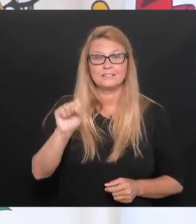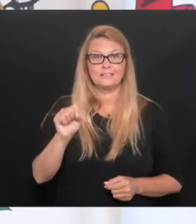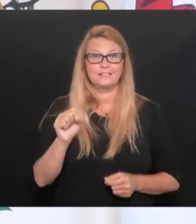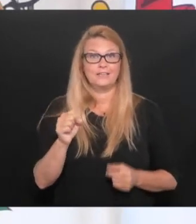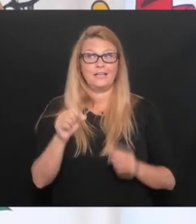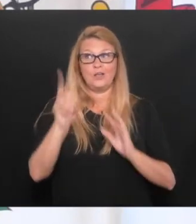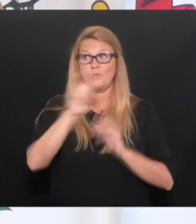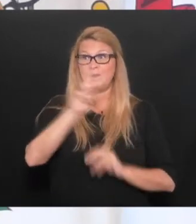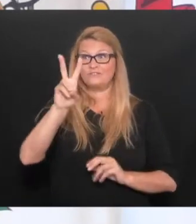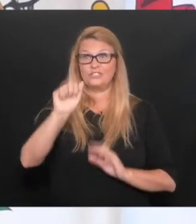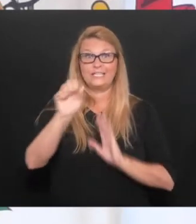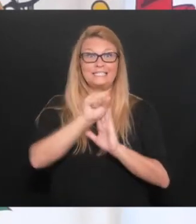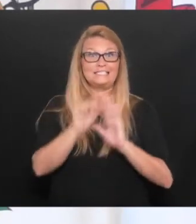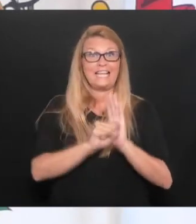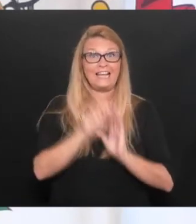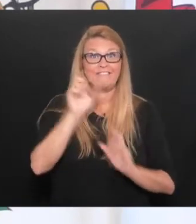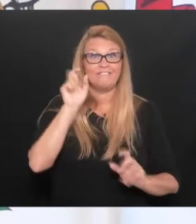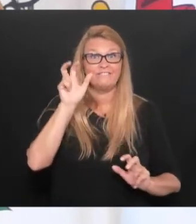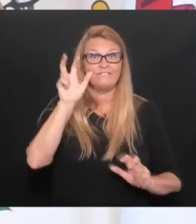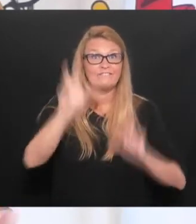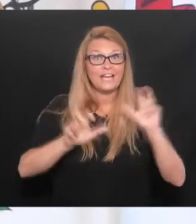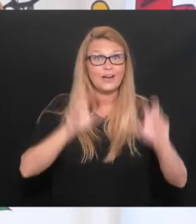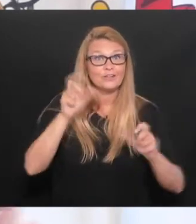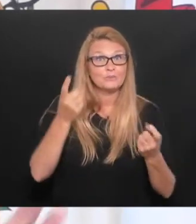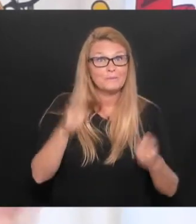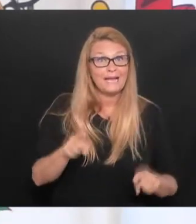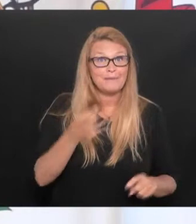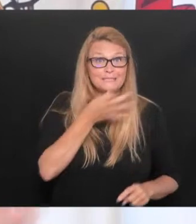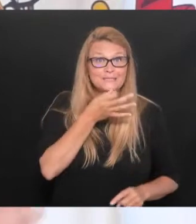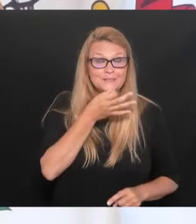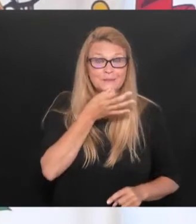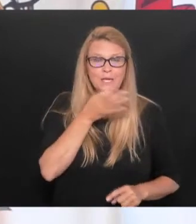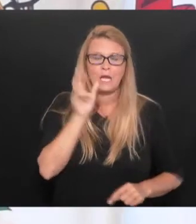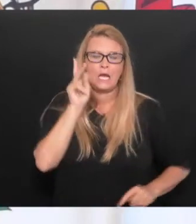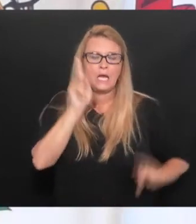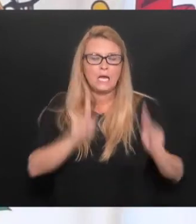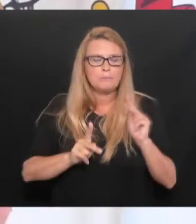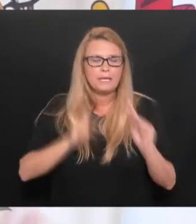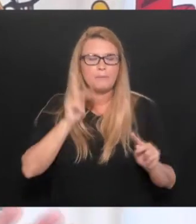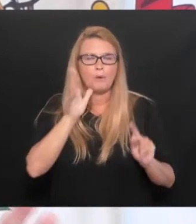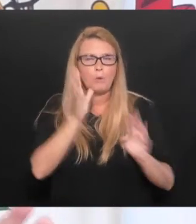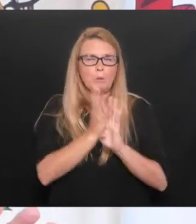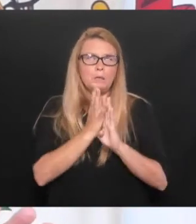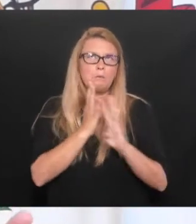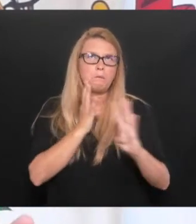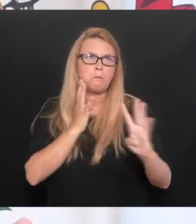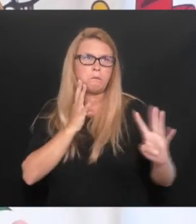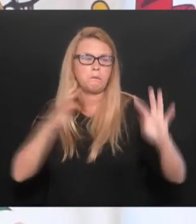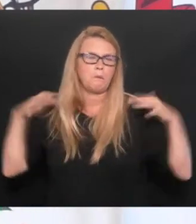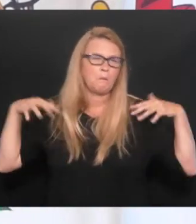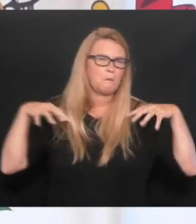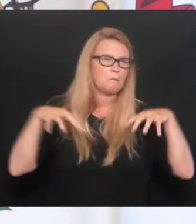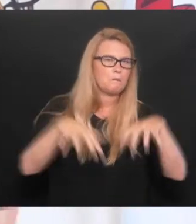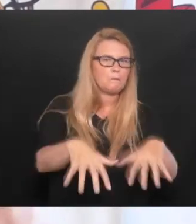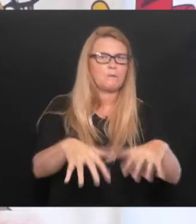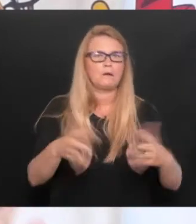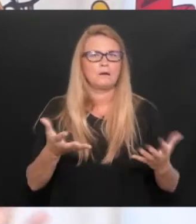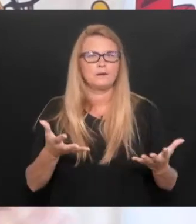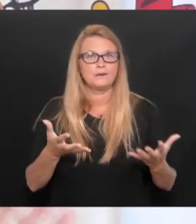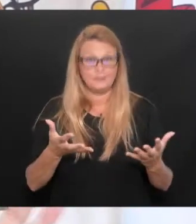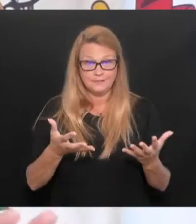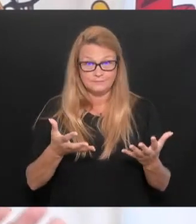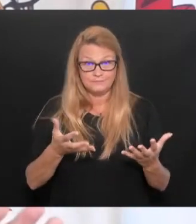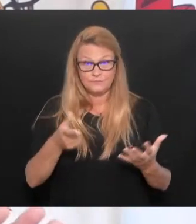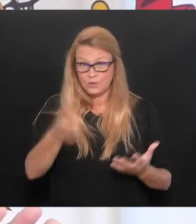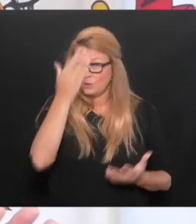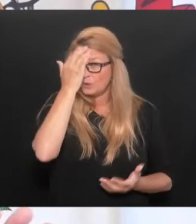Virginia State Fair. And people are going to be piled up on top of people. Now, you know this